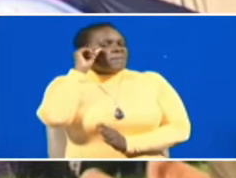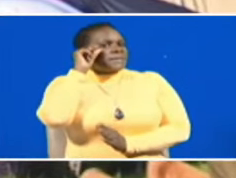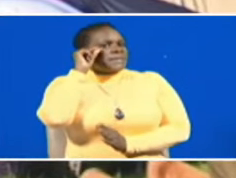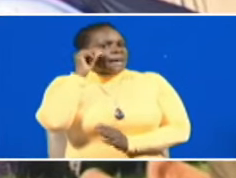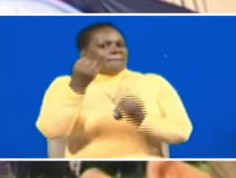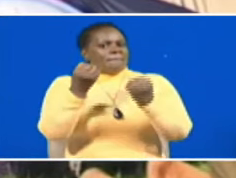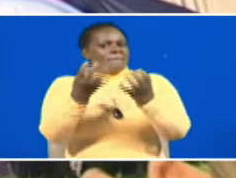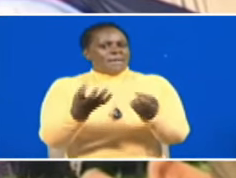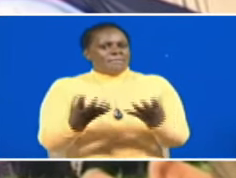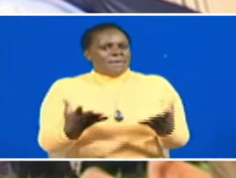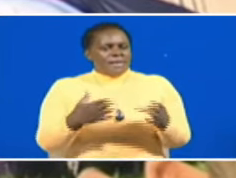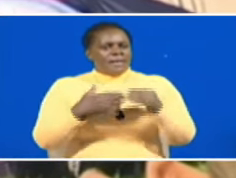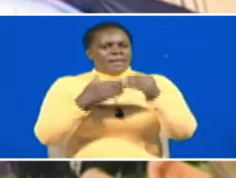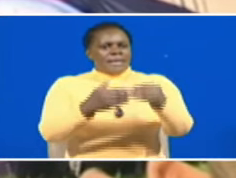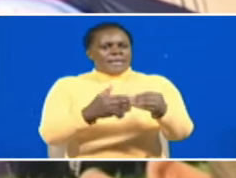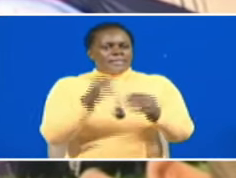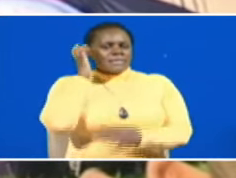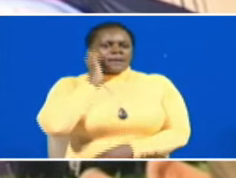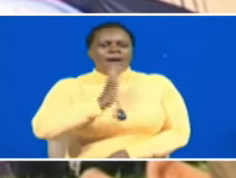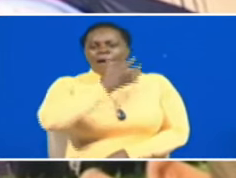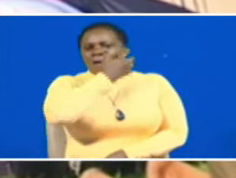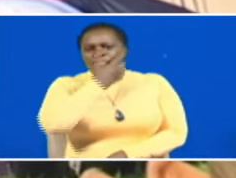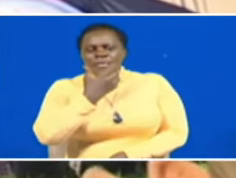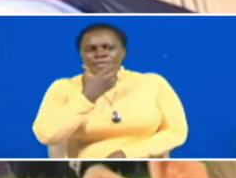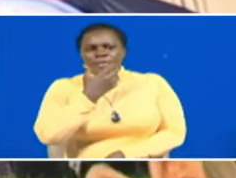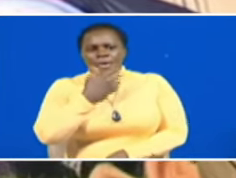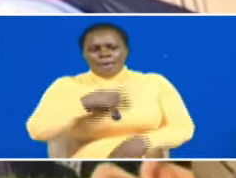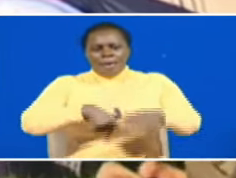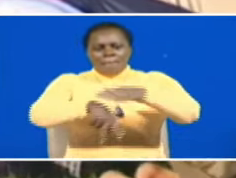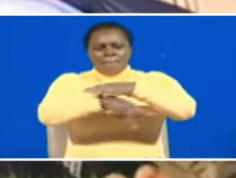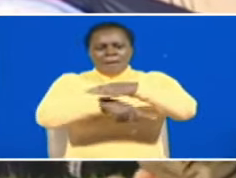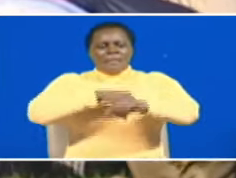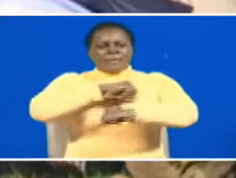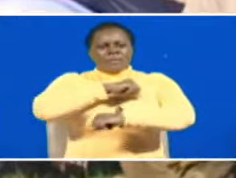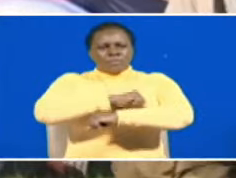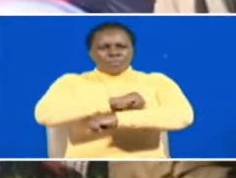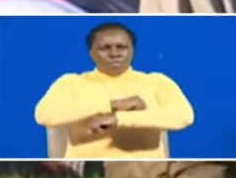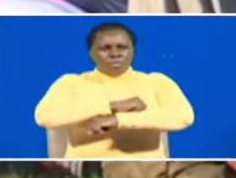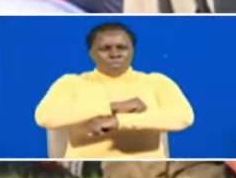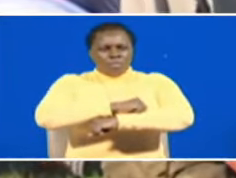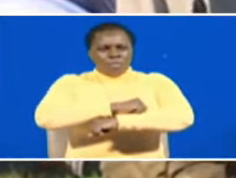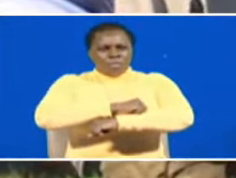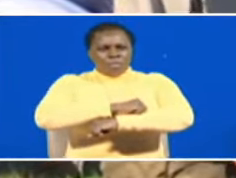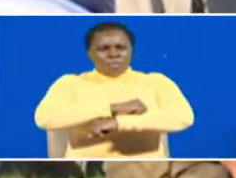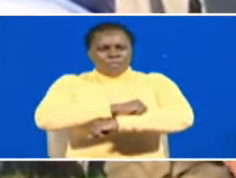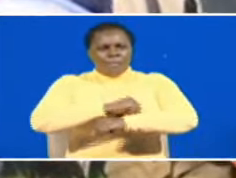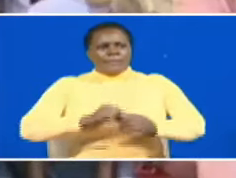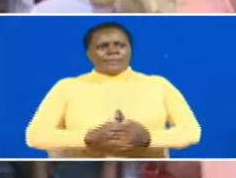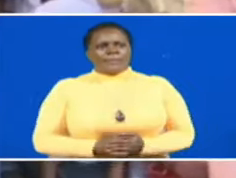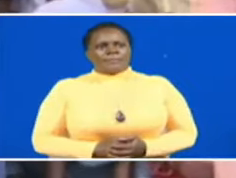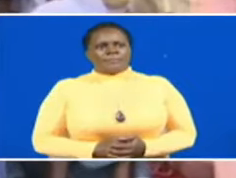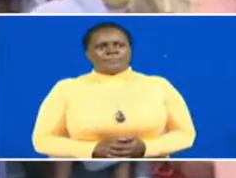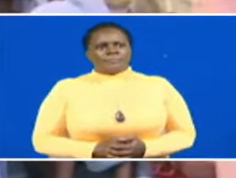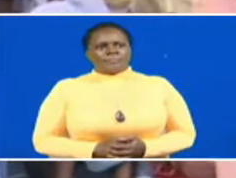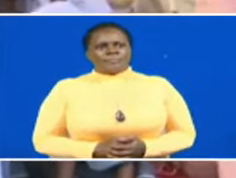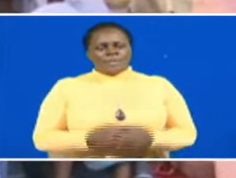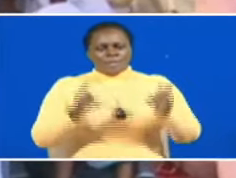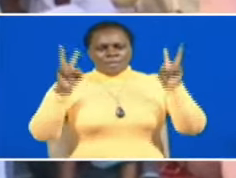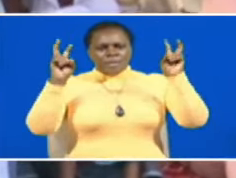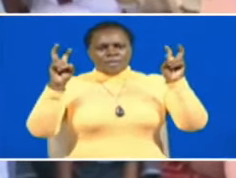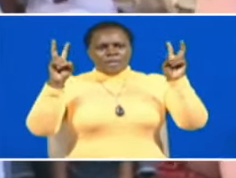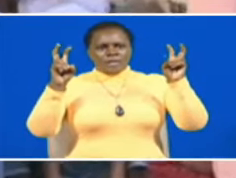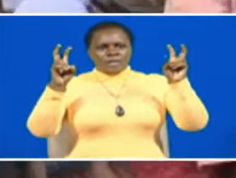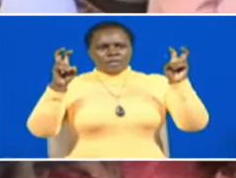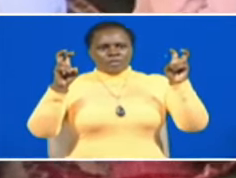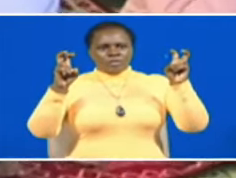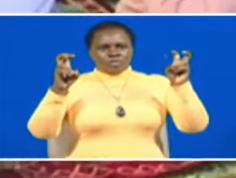main event was led by Chief Kadhi Abdul Halim Athmani Hussein at Ronald Ingala Primary School, where issues of